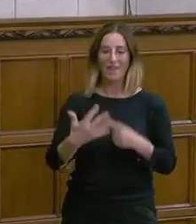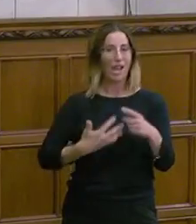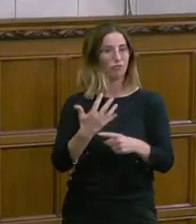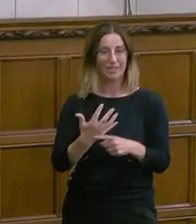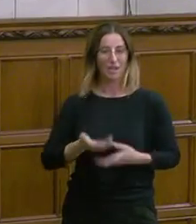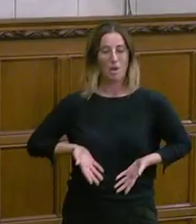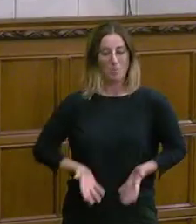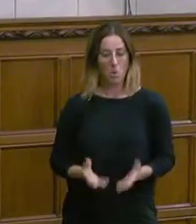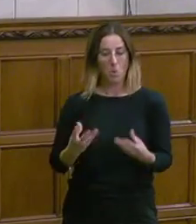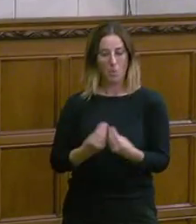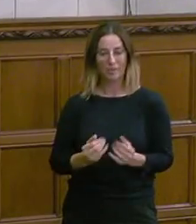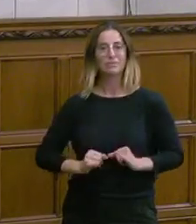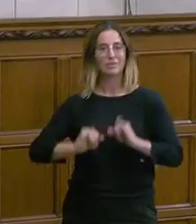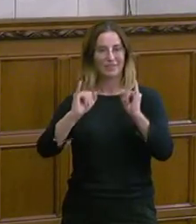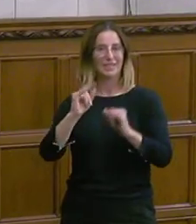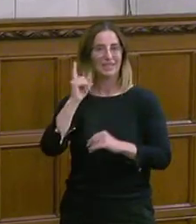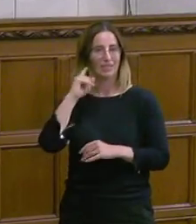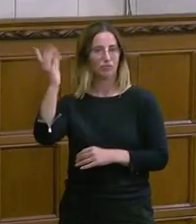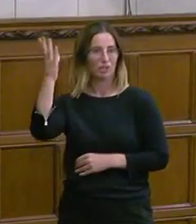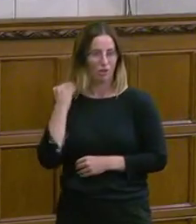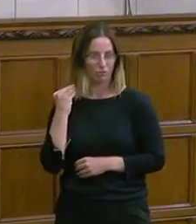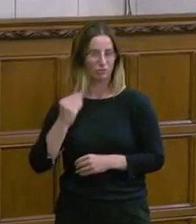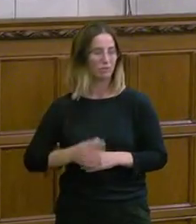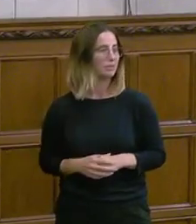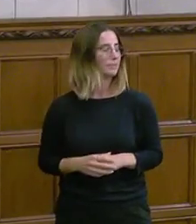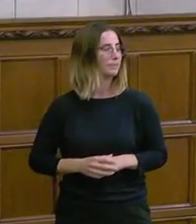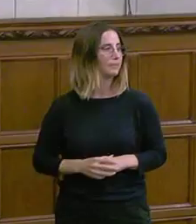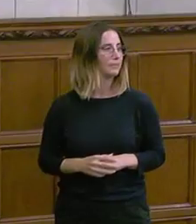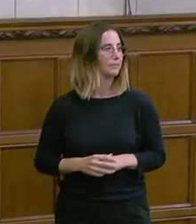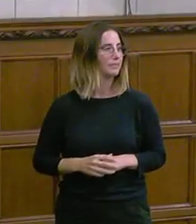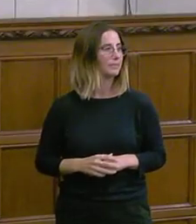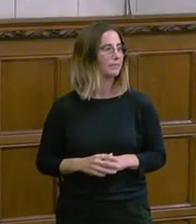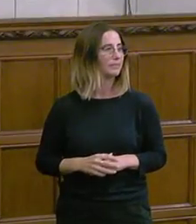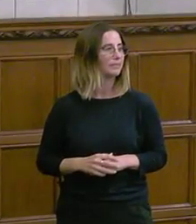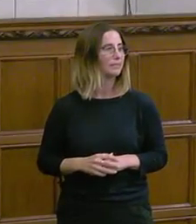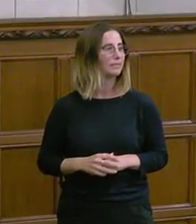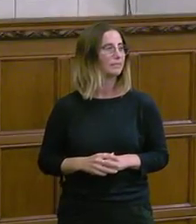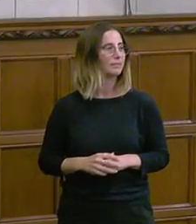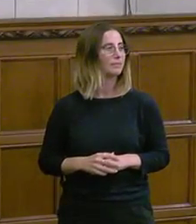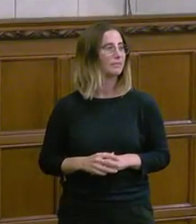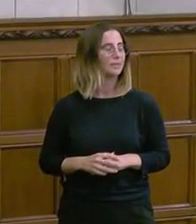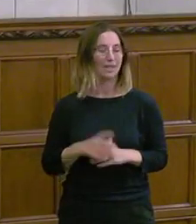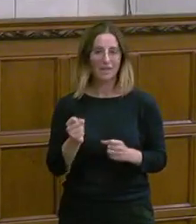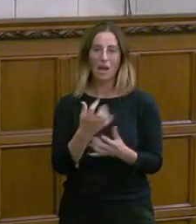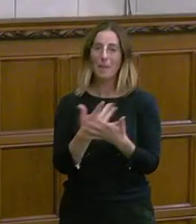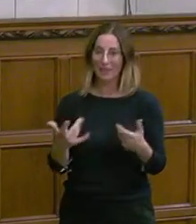an estimated 3,000 children and young people under 25 with severe to profound deafness in Scotland,